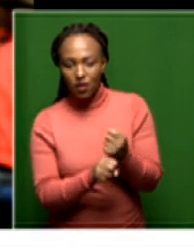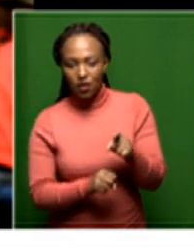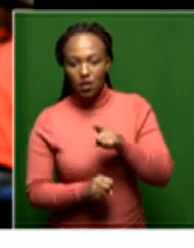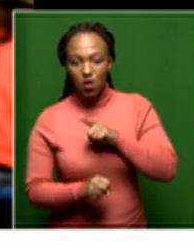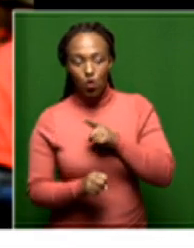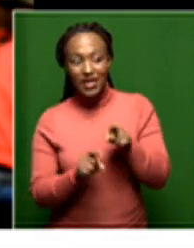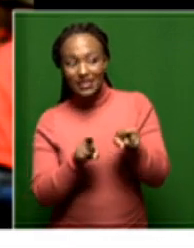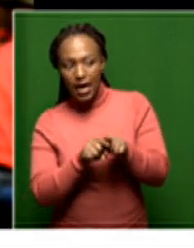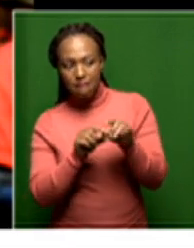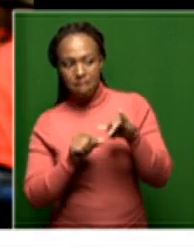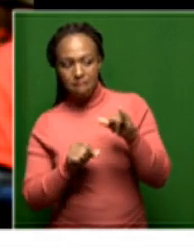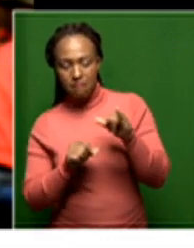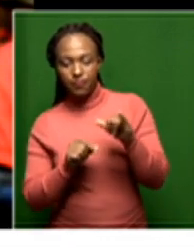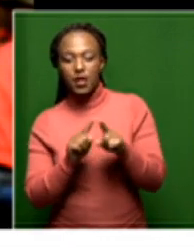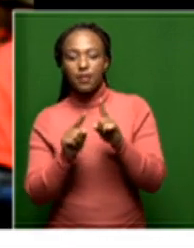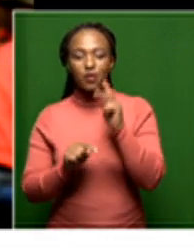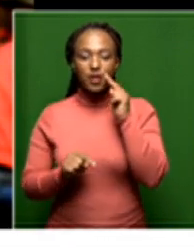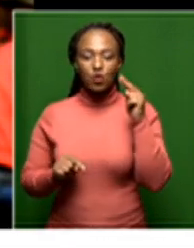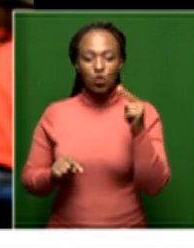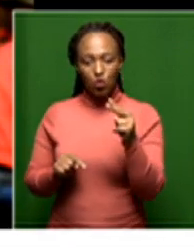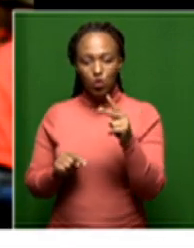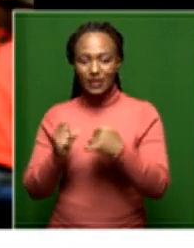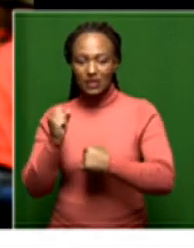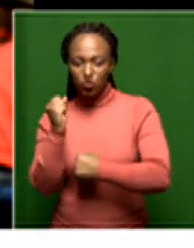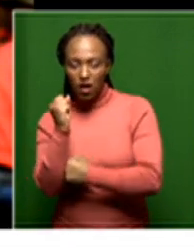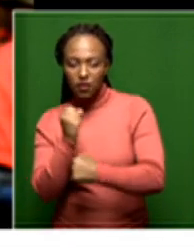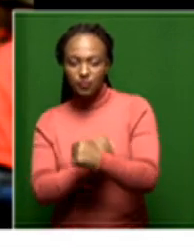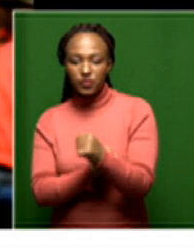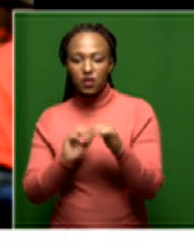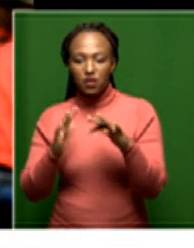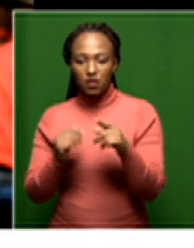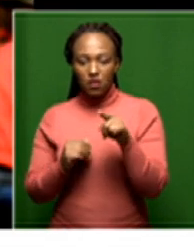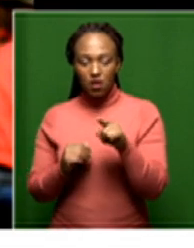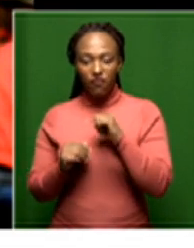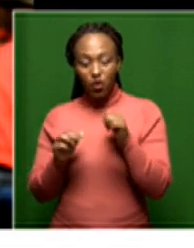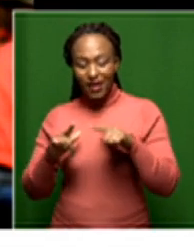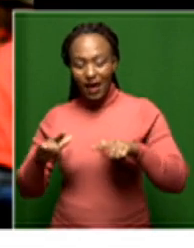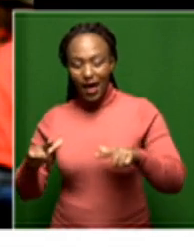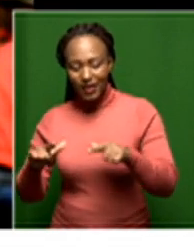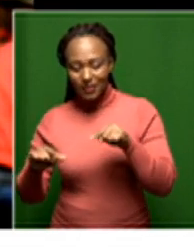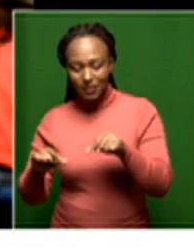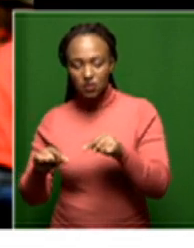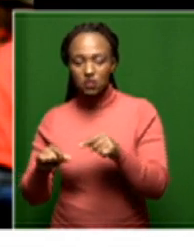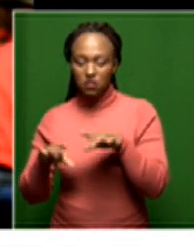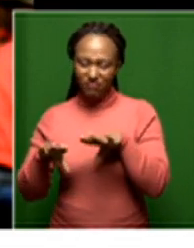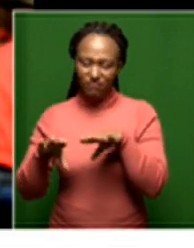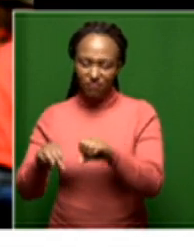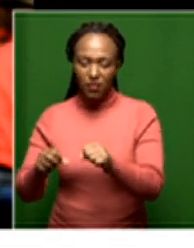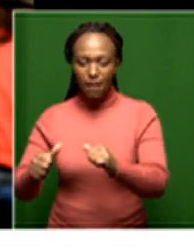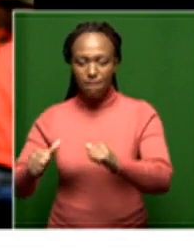silver bullet. We have to look at the structural framework of the land dispensation as a